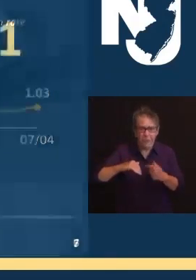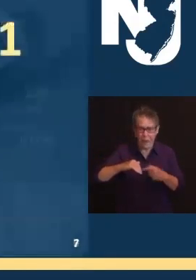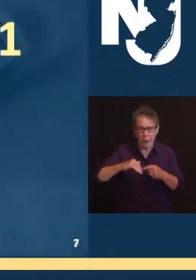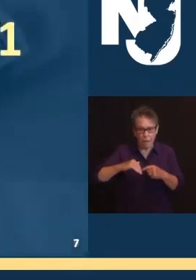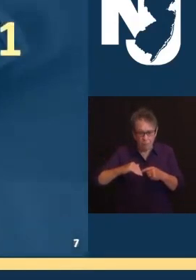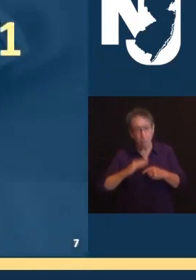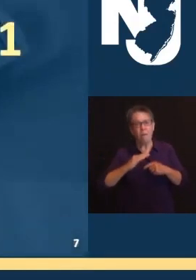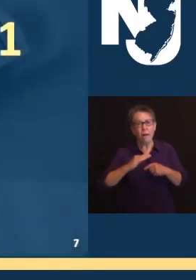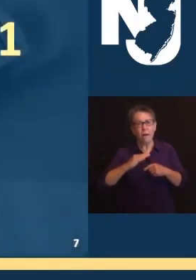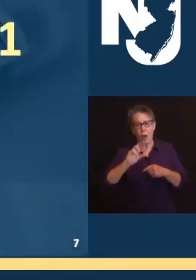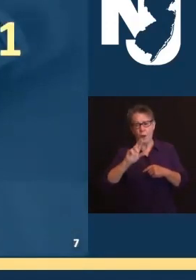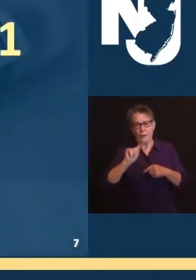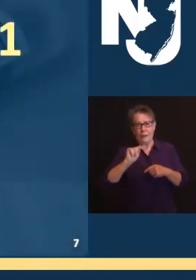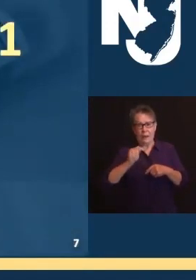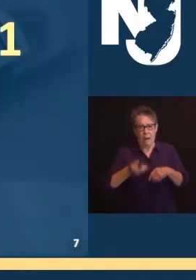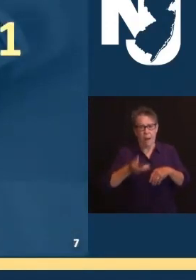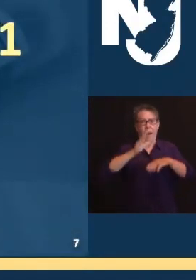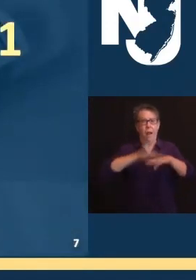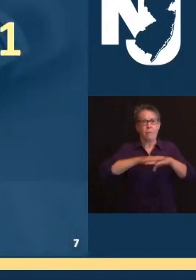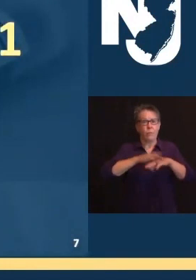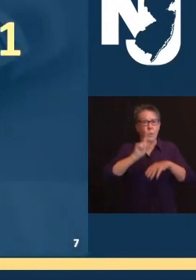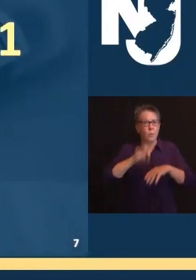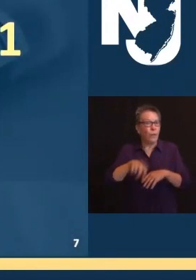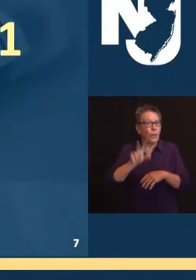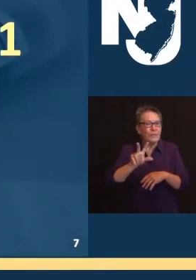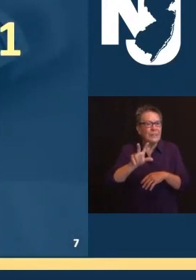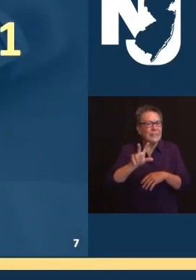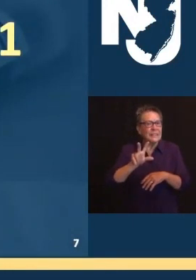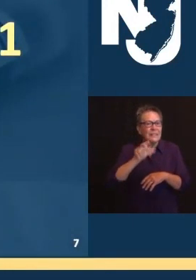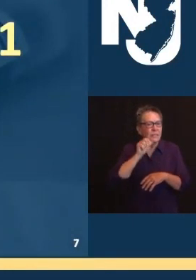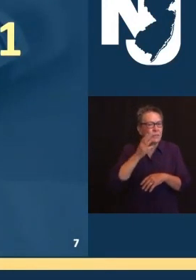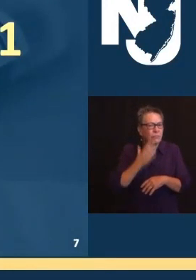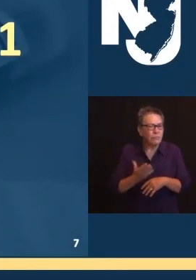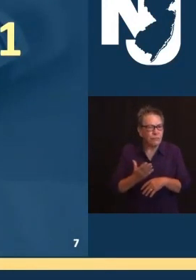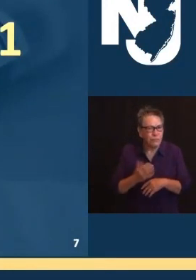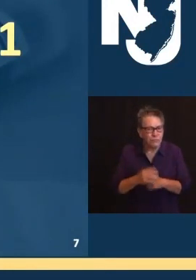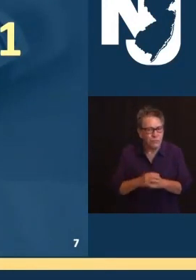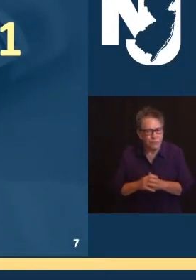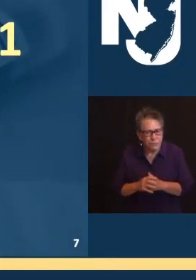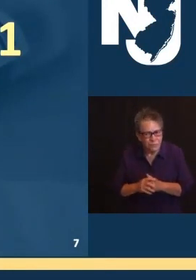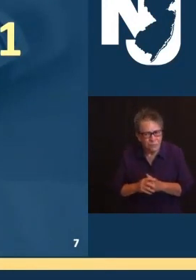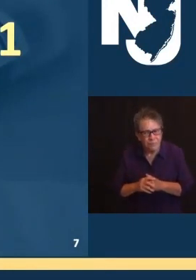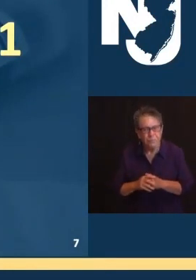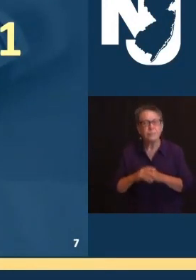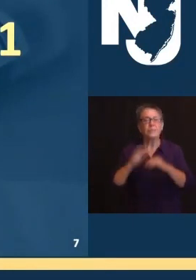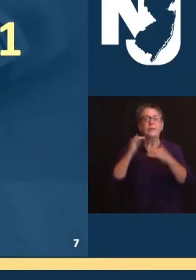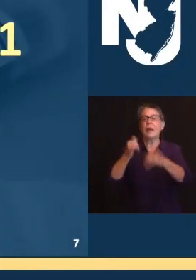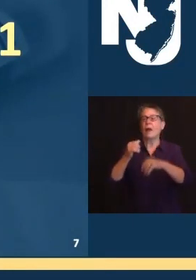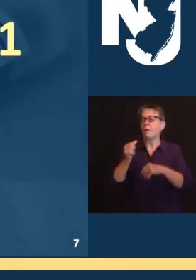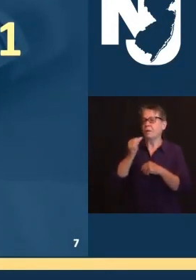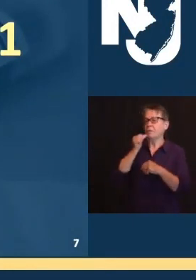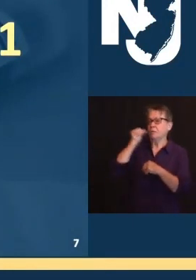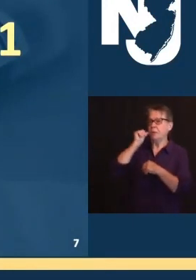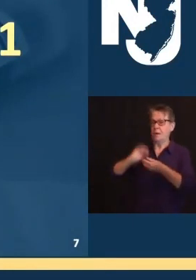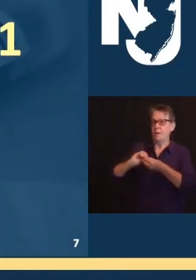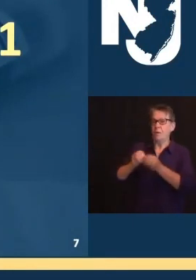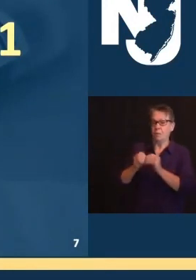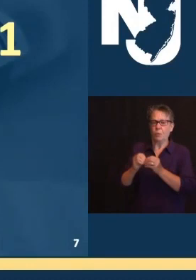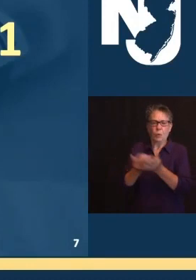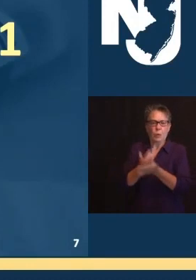that, let's look at overnight. Yesterday, we received another 216 positive test results for a cumulative total